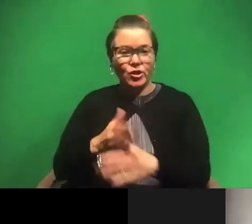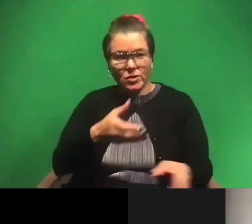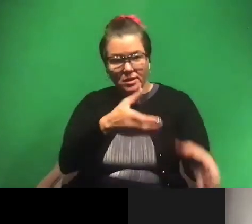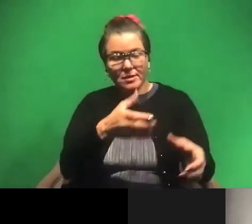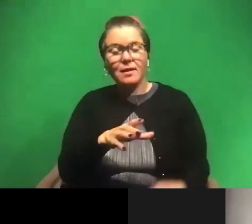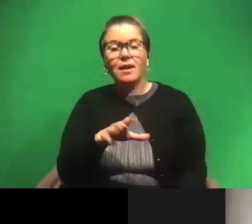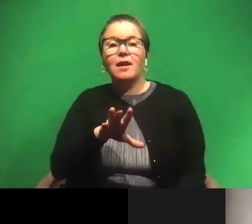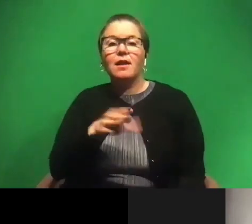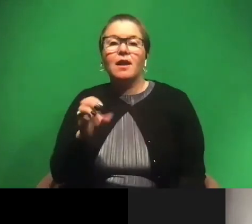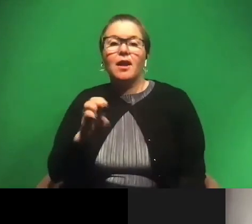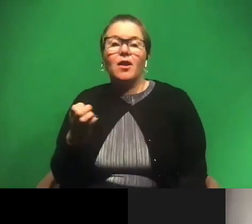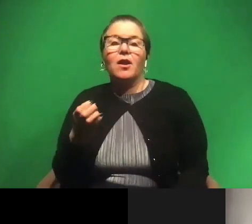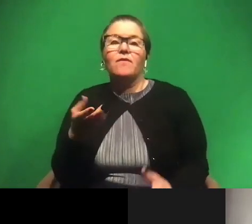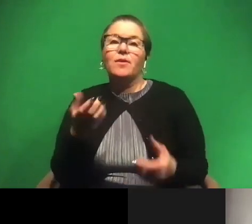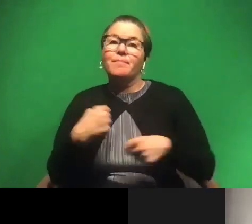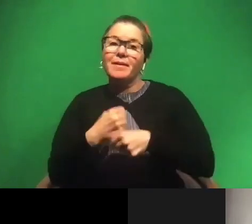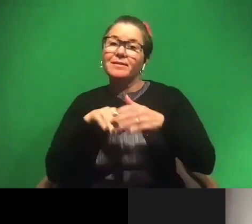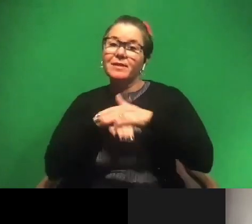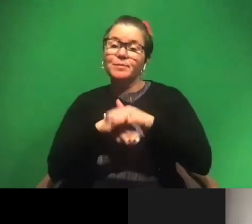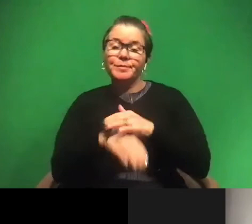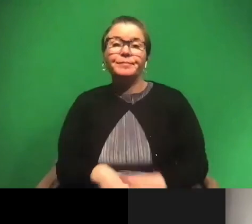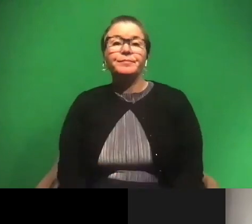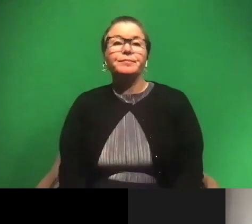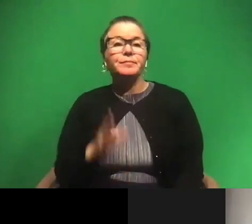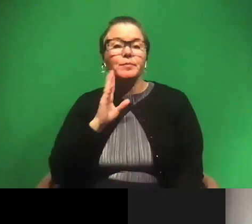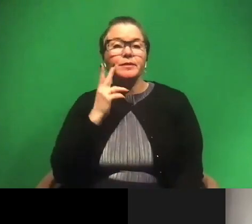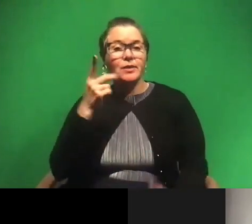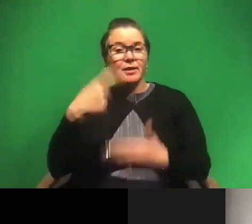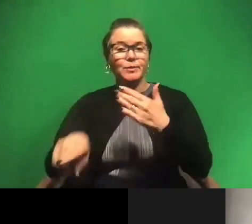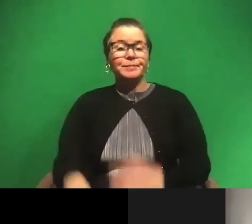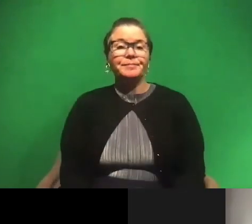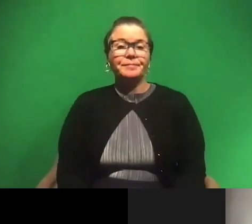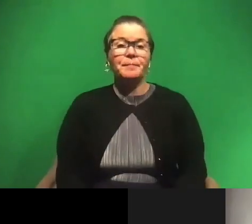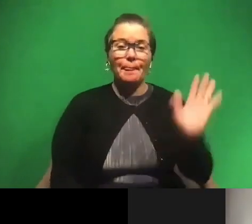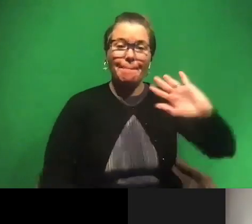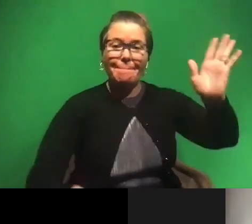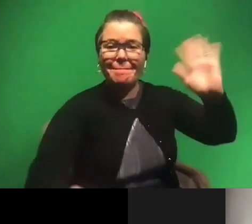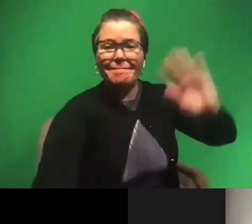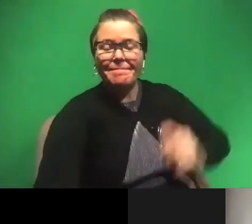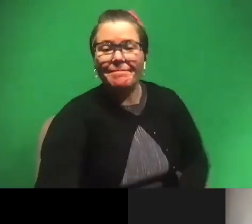much for helping make us so accessible. And we'll see y'all next week. Bye.